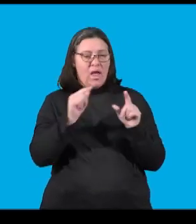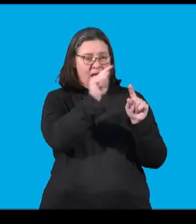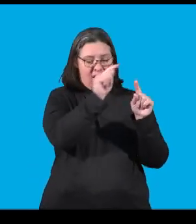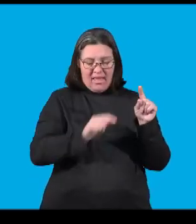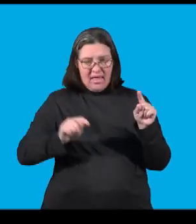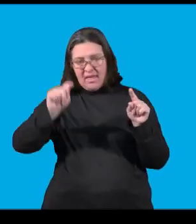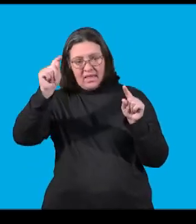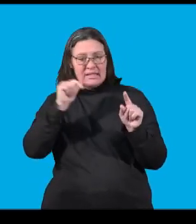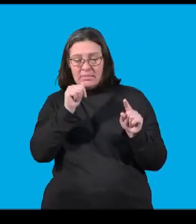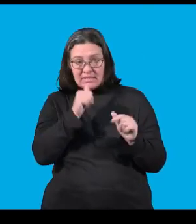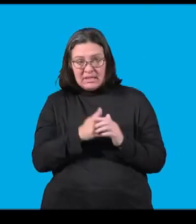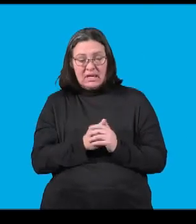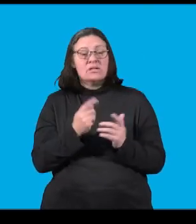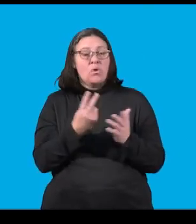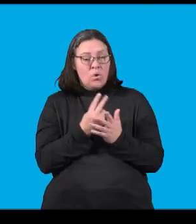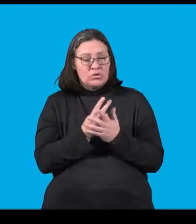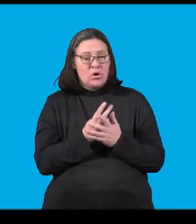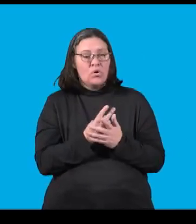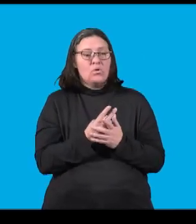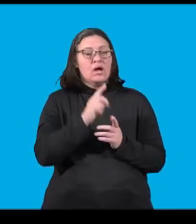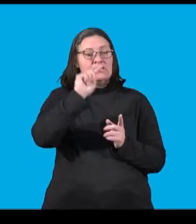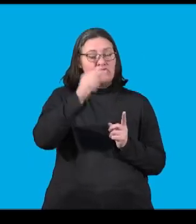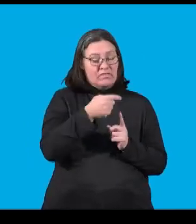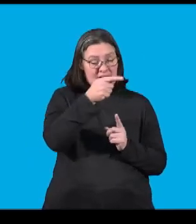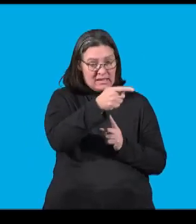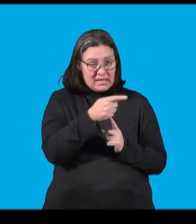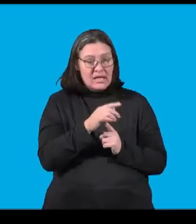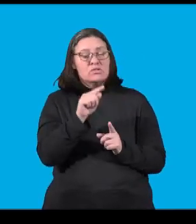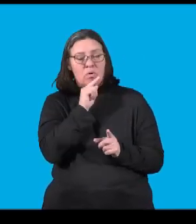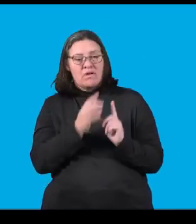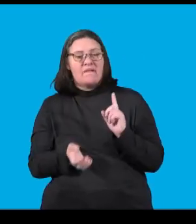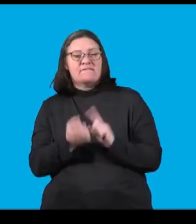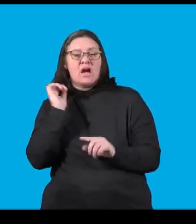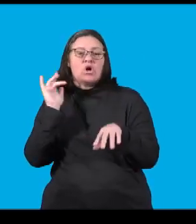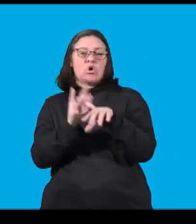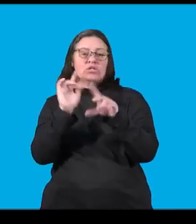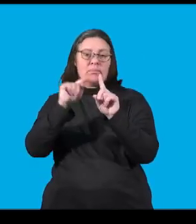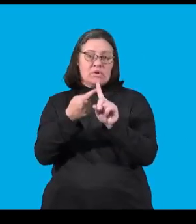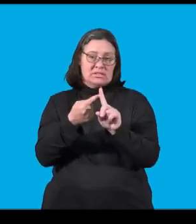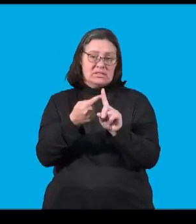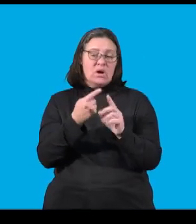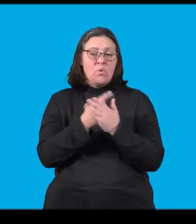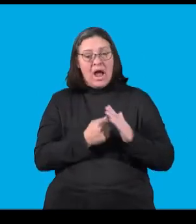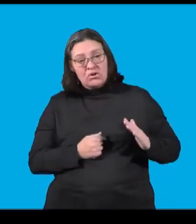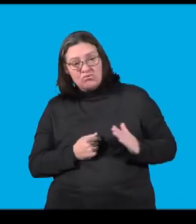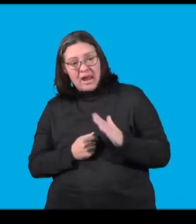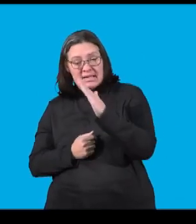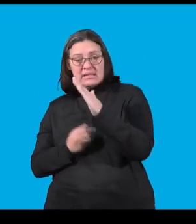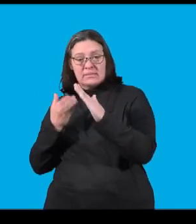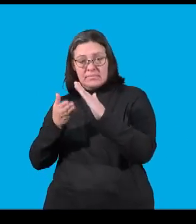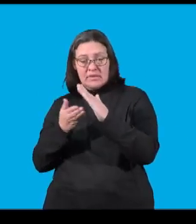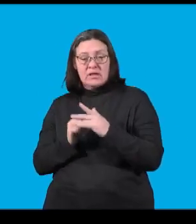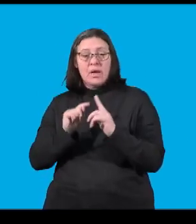on the curve. And it's also the derivative that's going to help me to find the point of contact, because I know that the